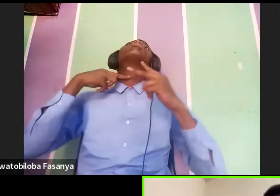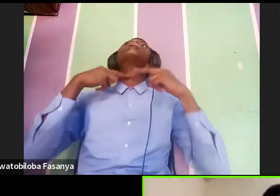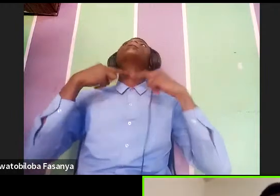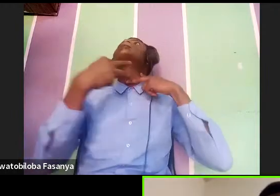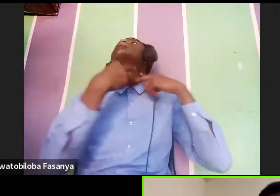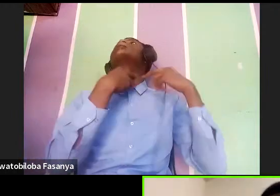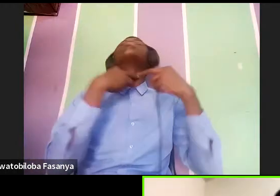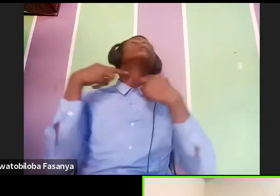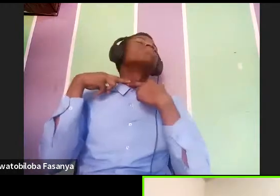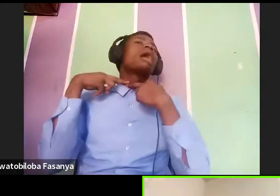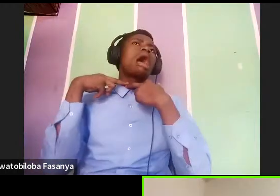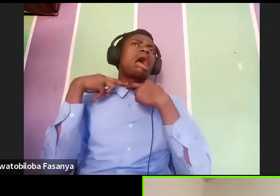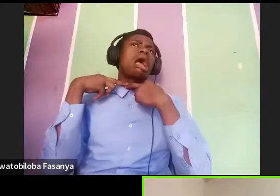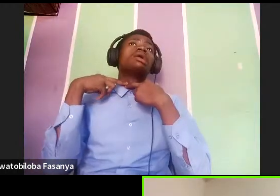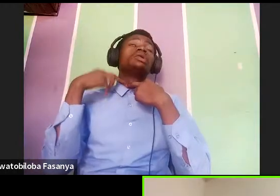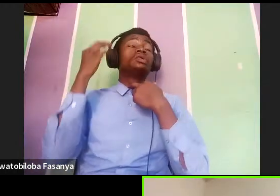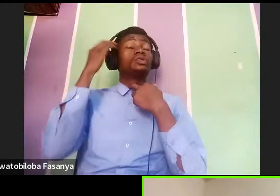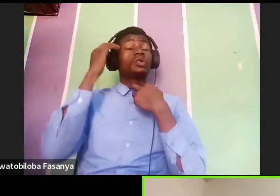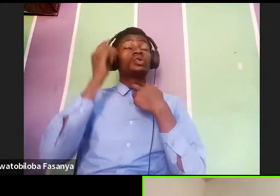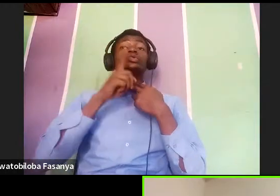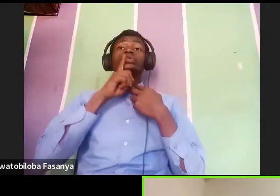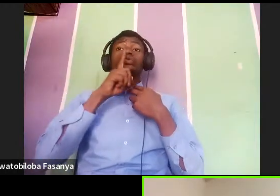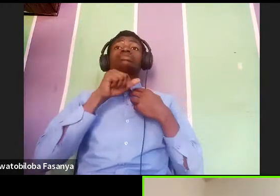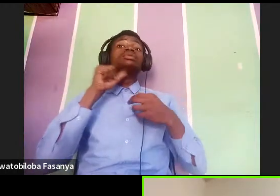measures and it seems that all of a sudden